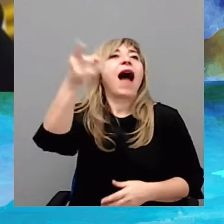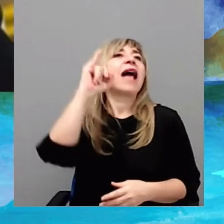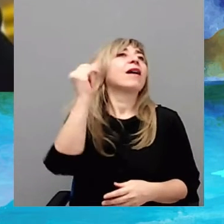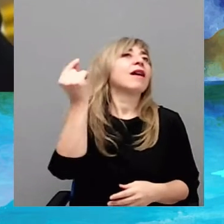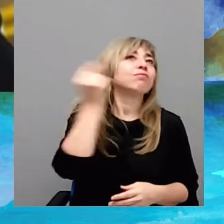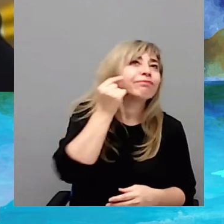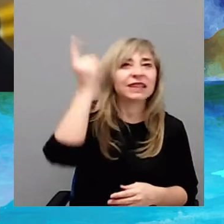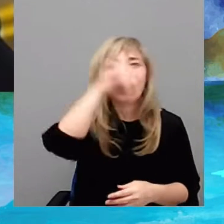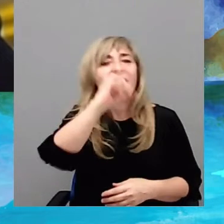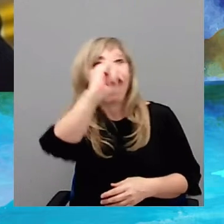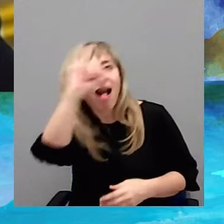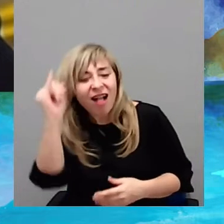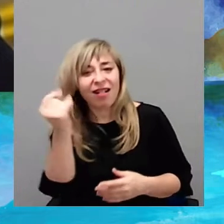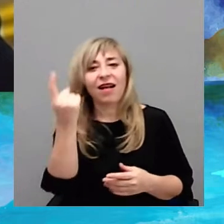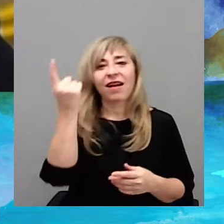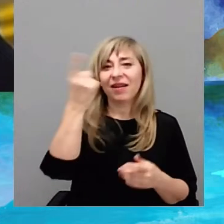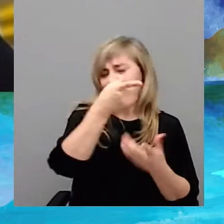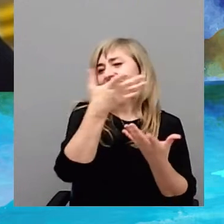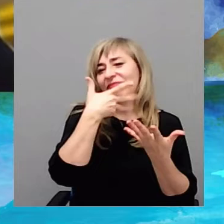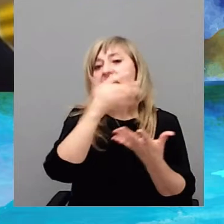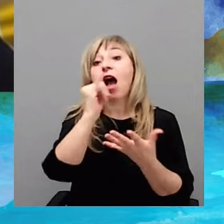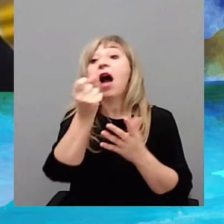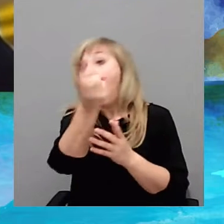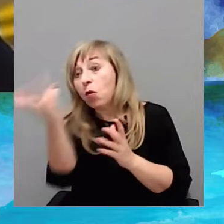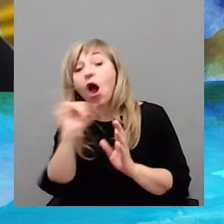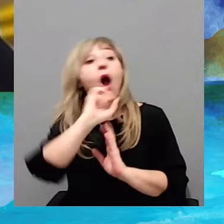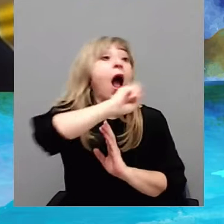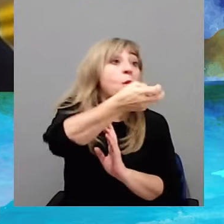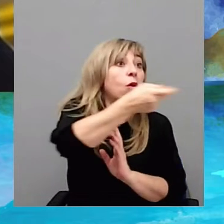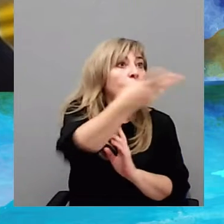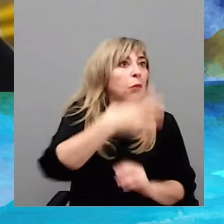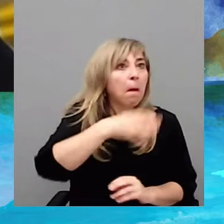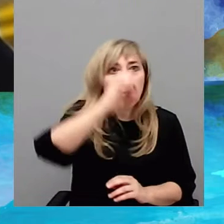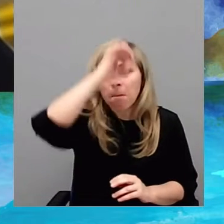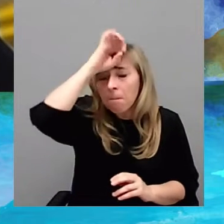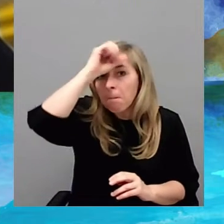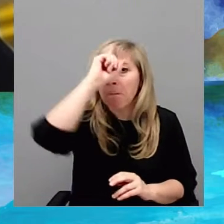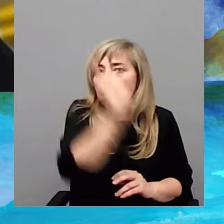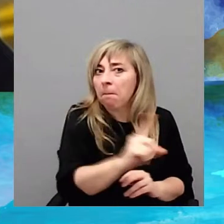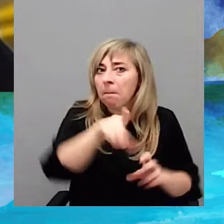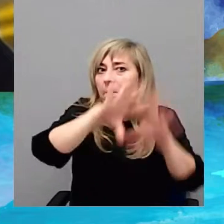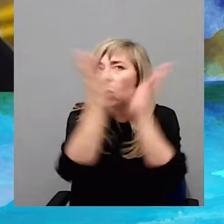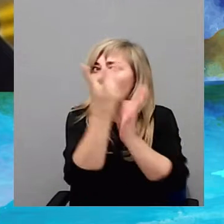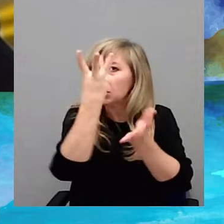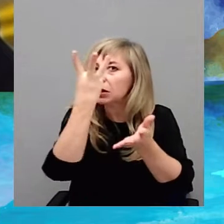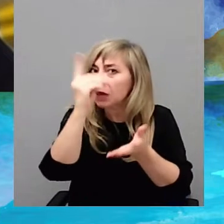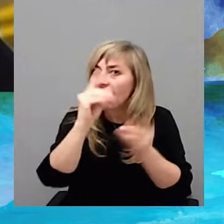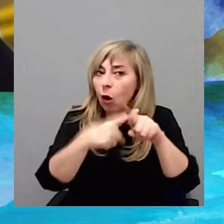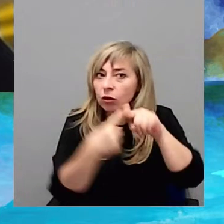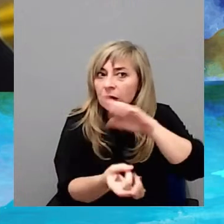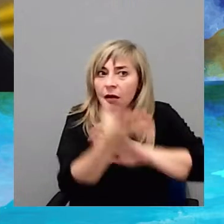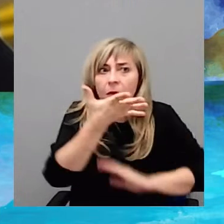know that things are being done in this field. I imagine that maybe others of you didn't know that things are being done in